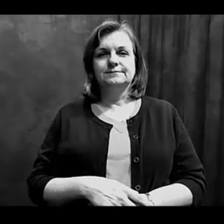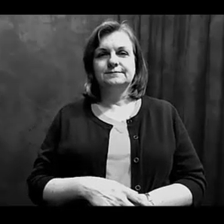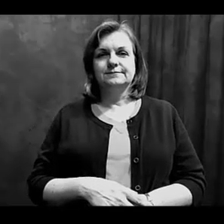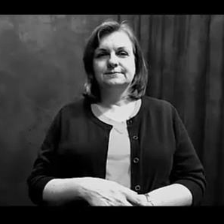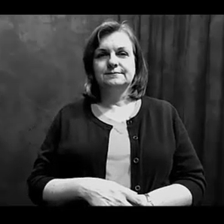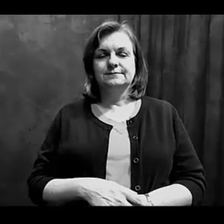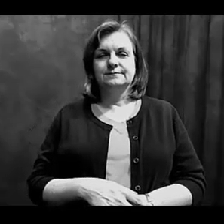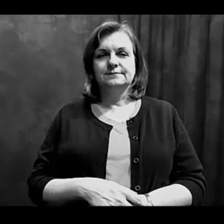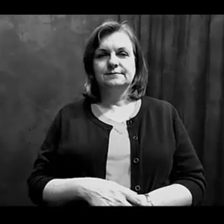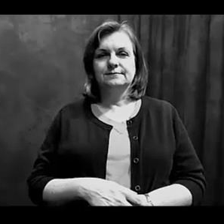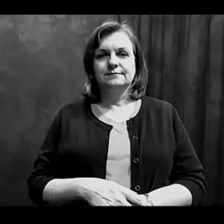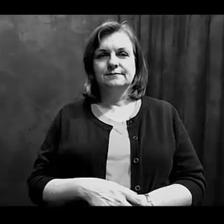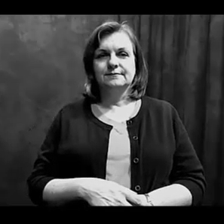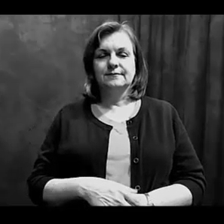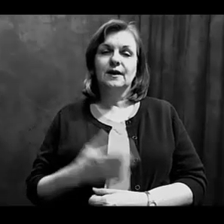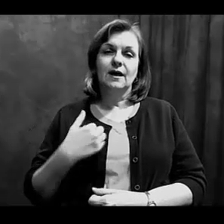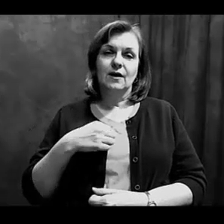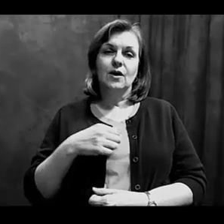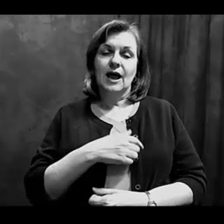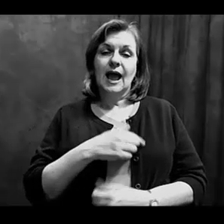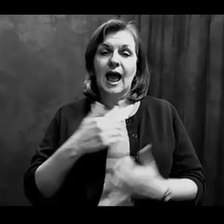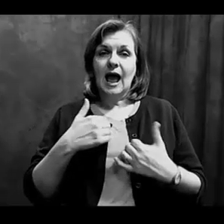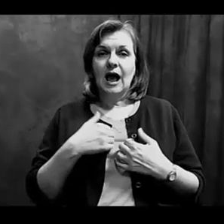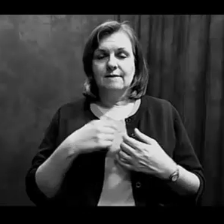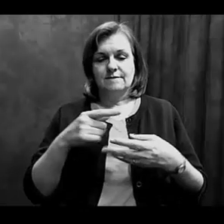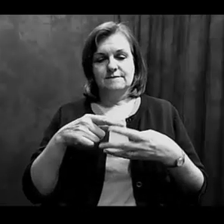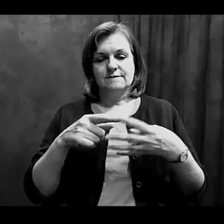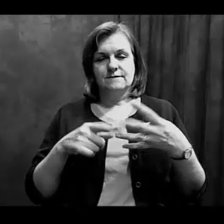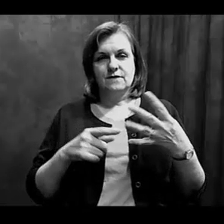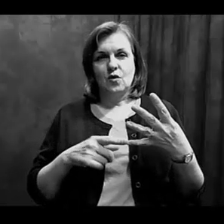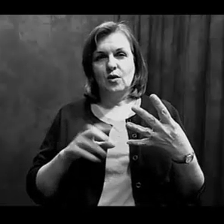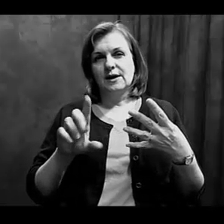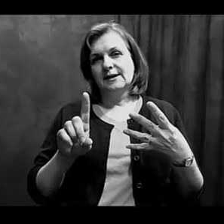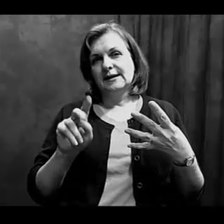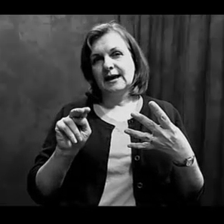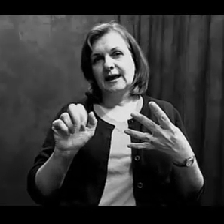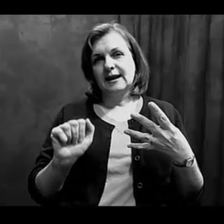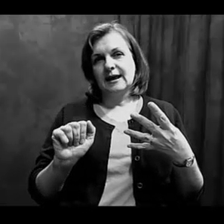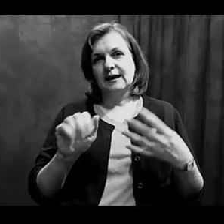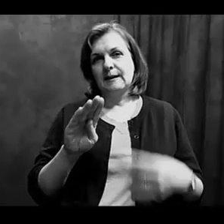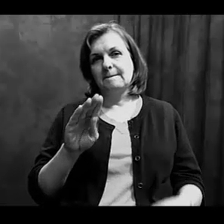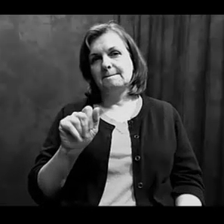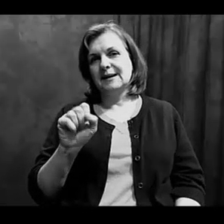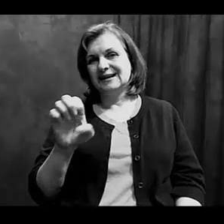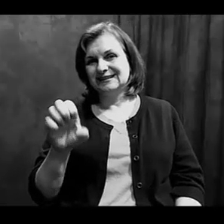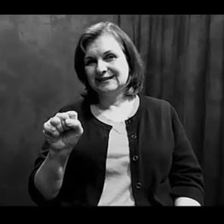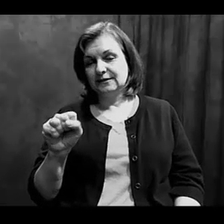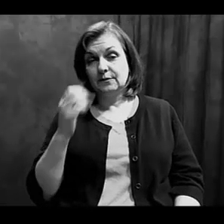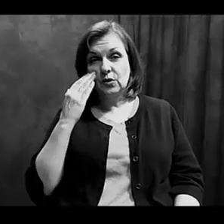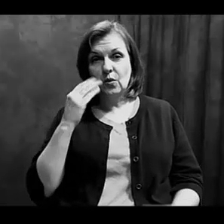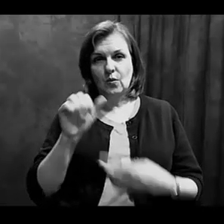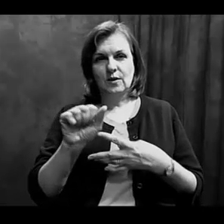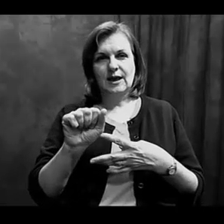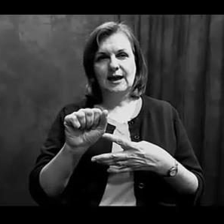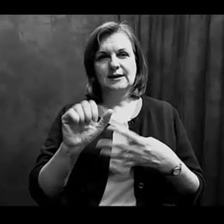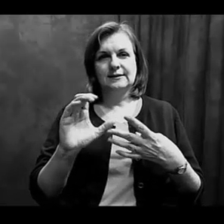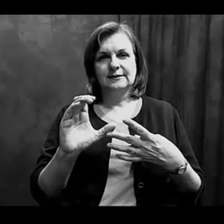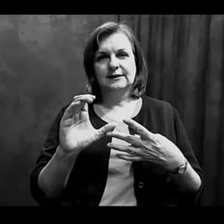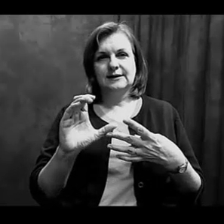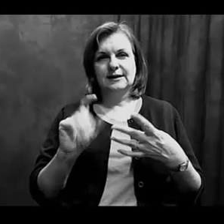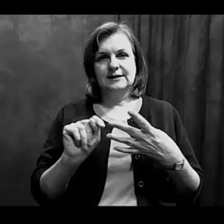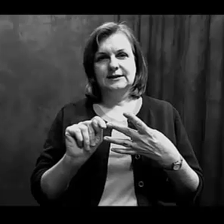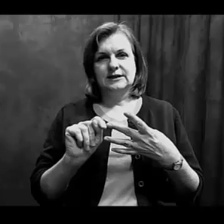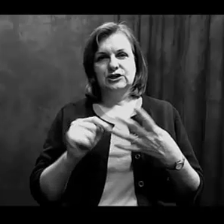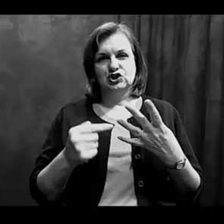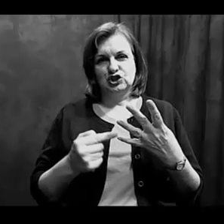polymers, in your body. Now there are other things as well, right? So we have 4 DNA